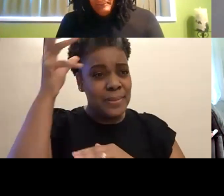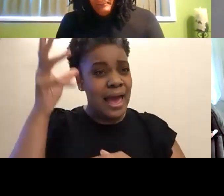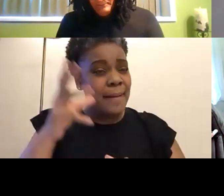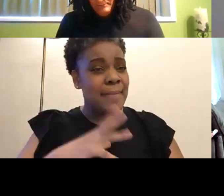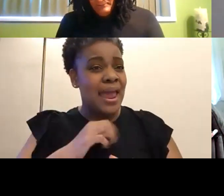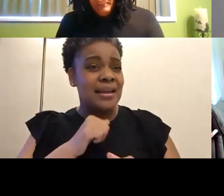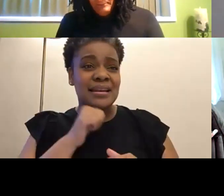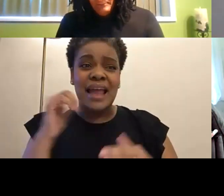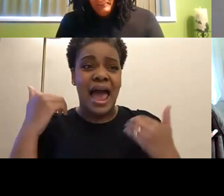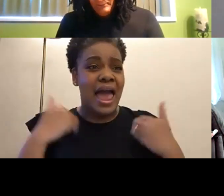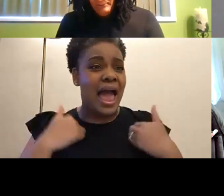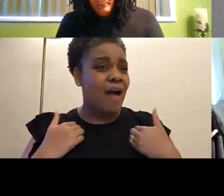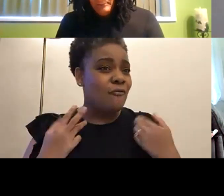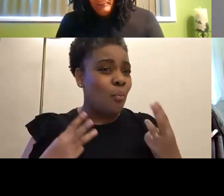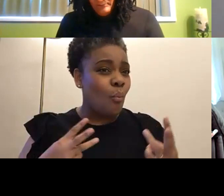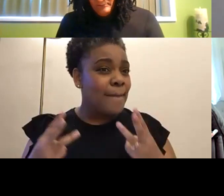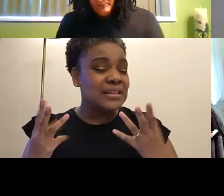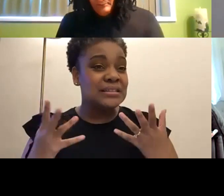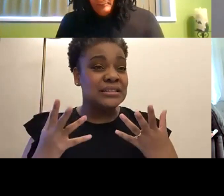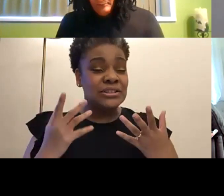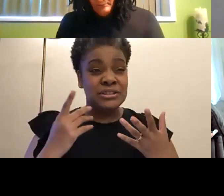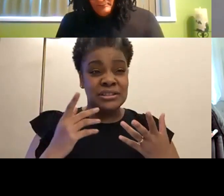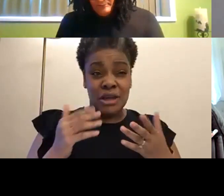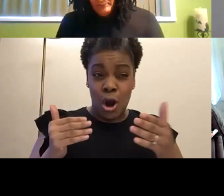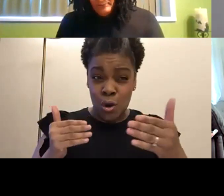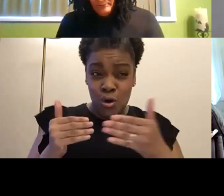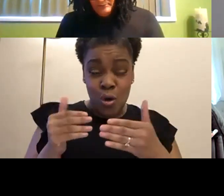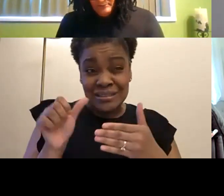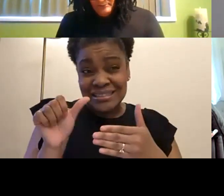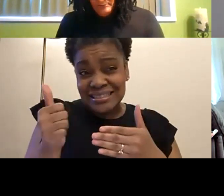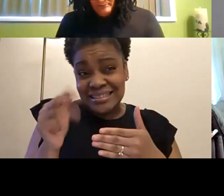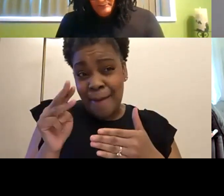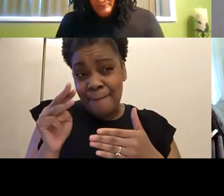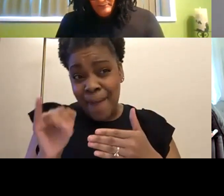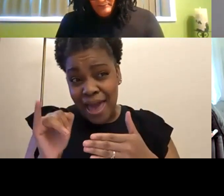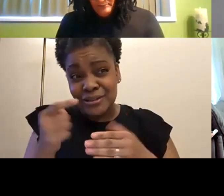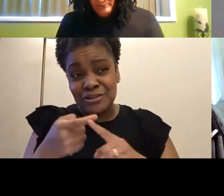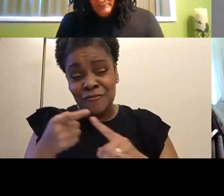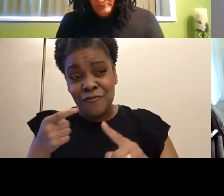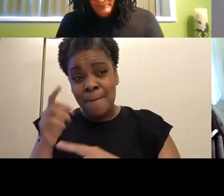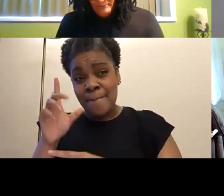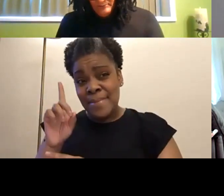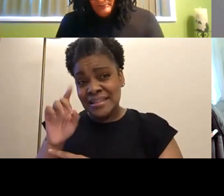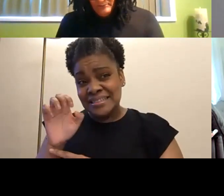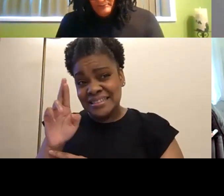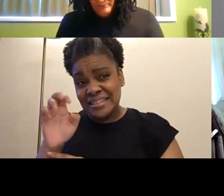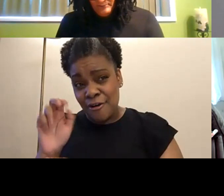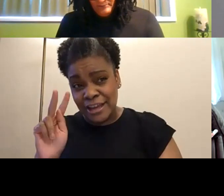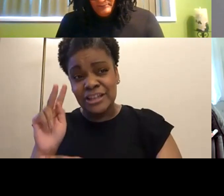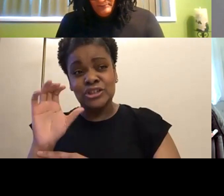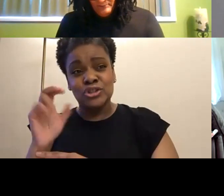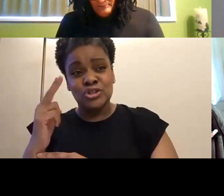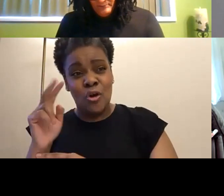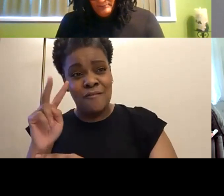10 miles from where the Derek Chauvin case is currently happening.